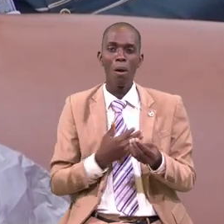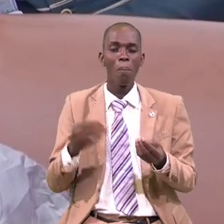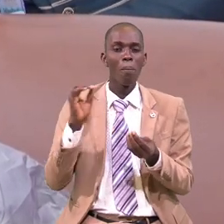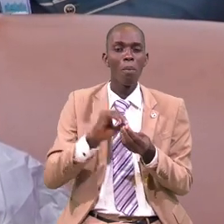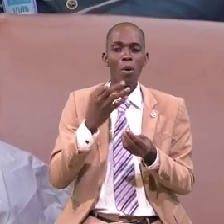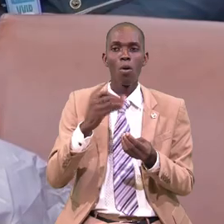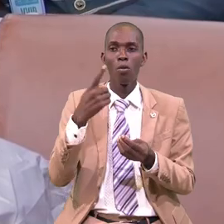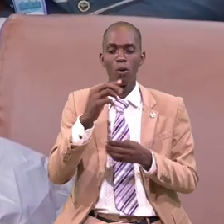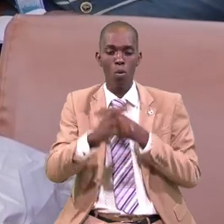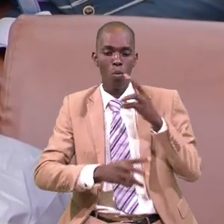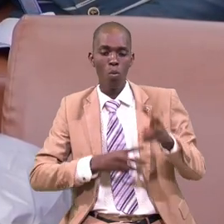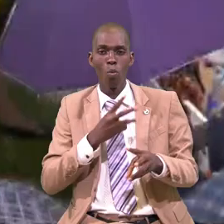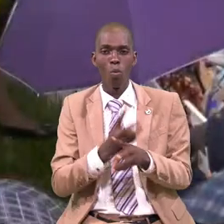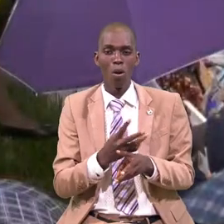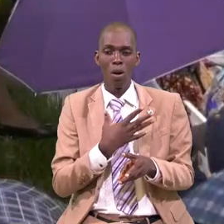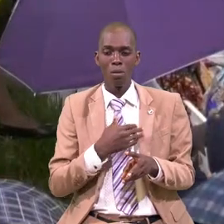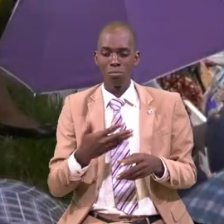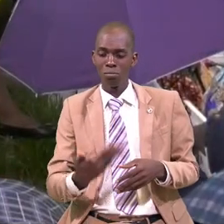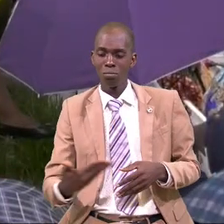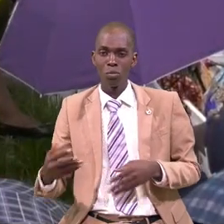world behind us.